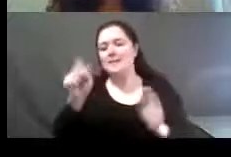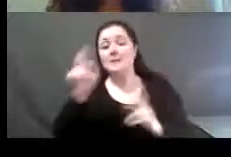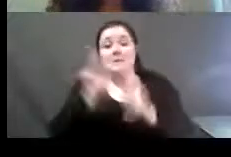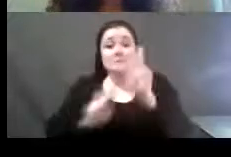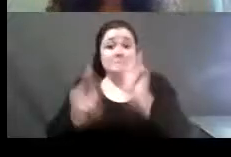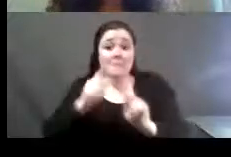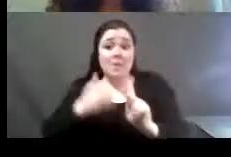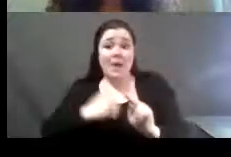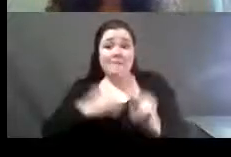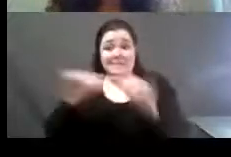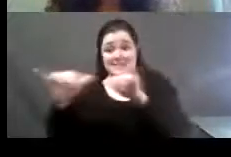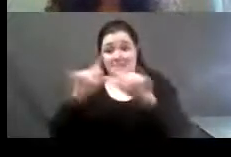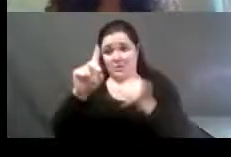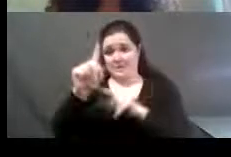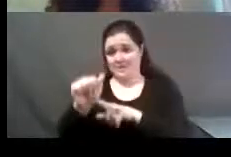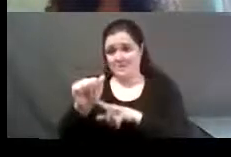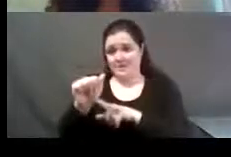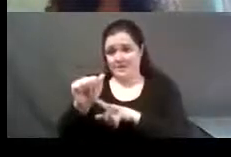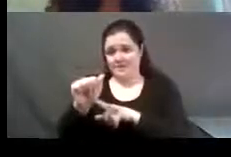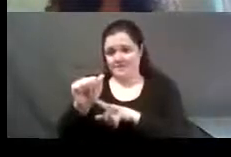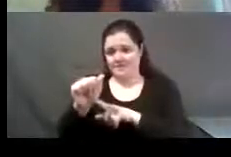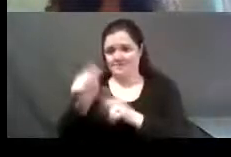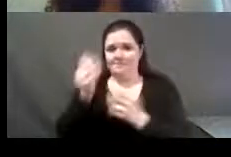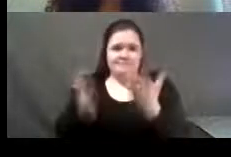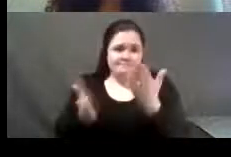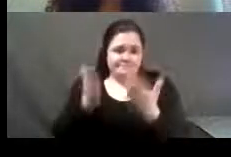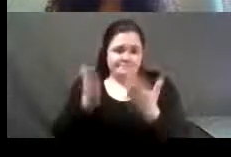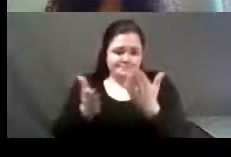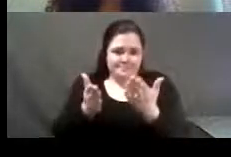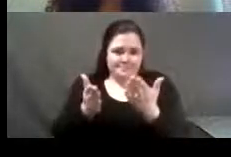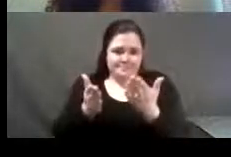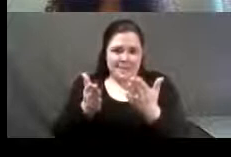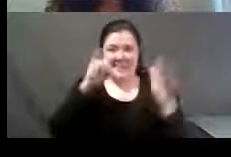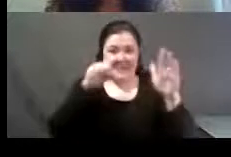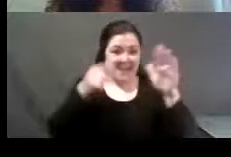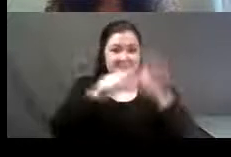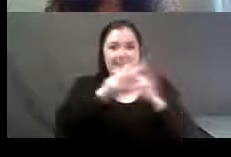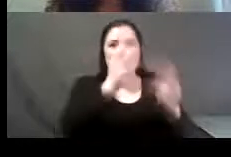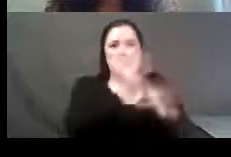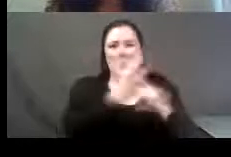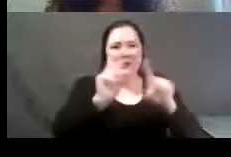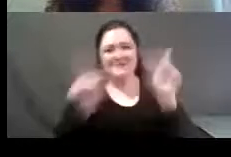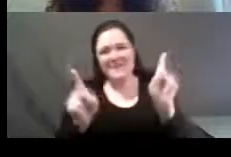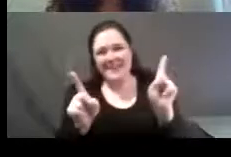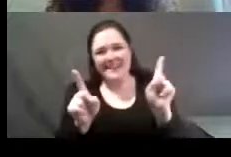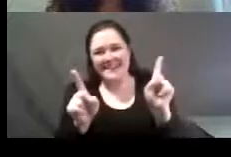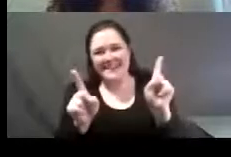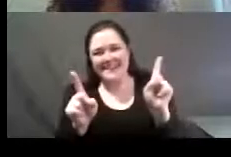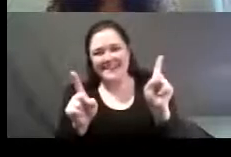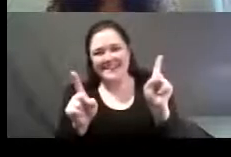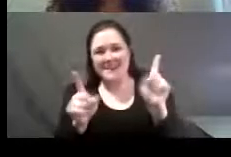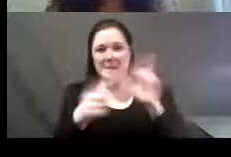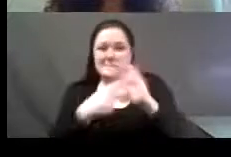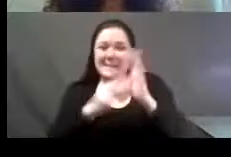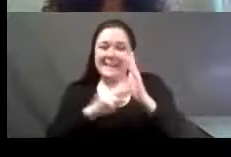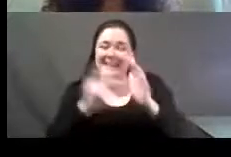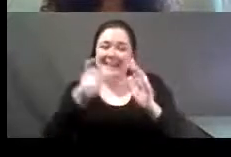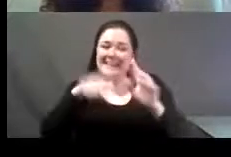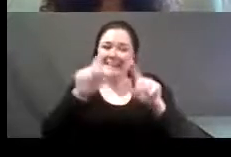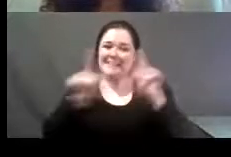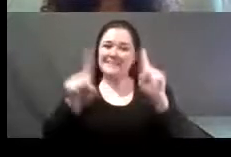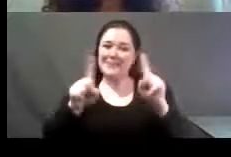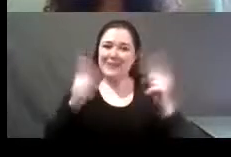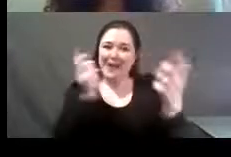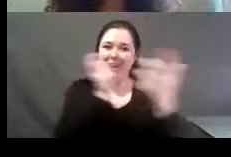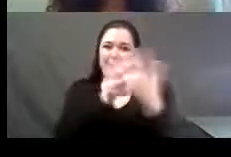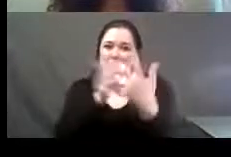similar disability, maybe they navigate the world in a different way where they may need a different accommodation. So I